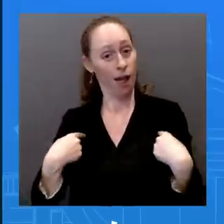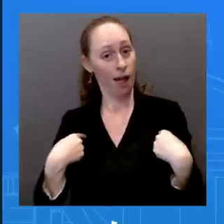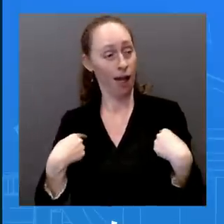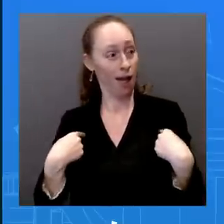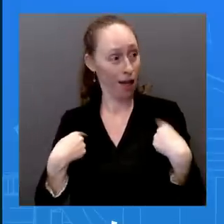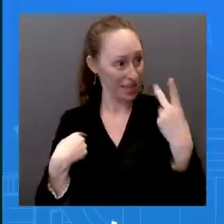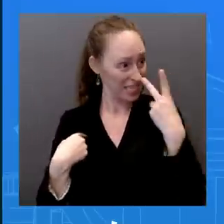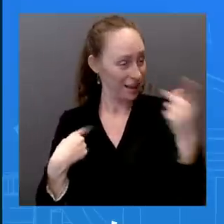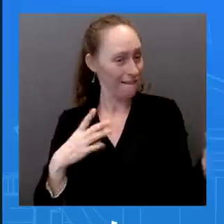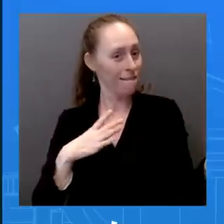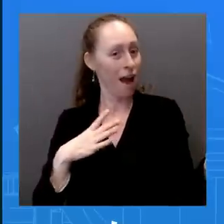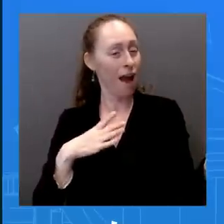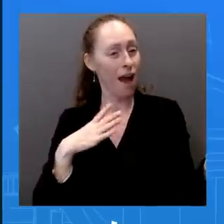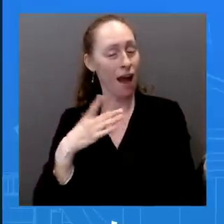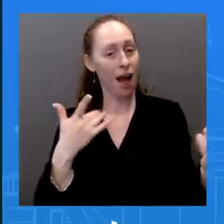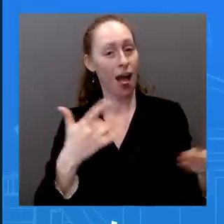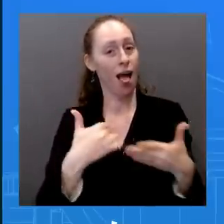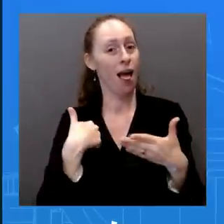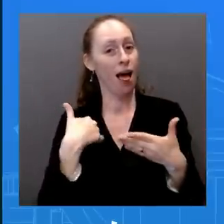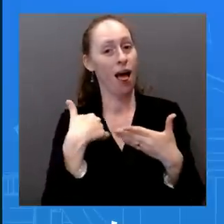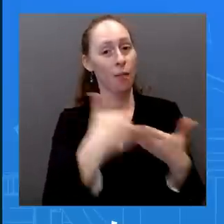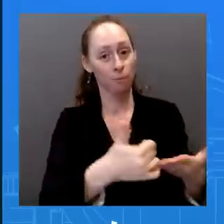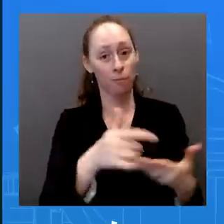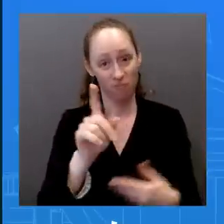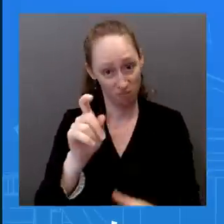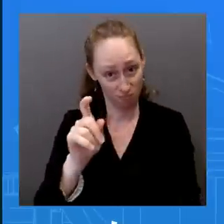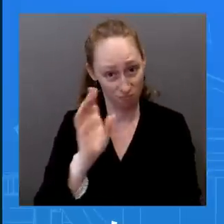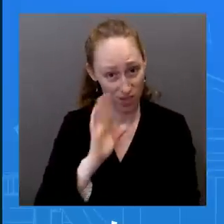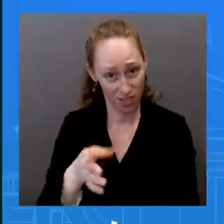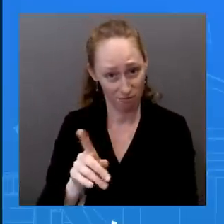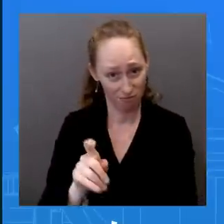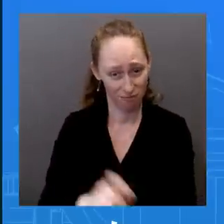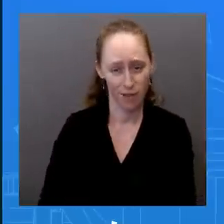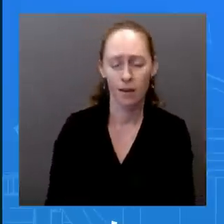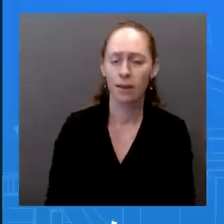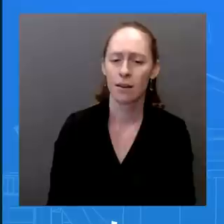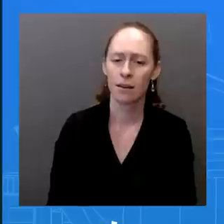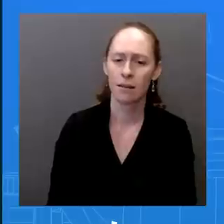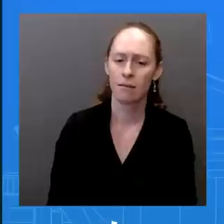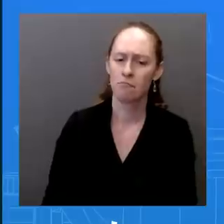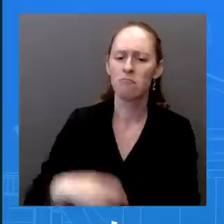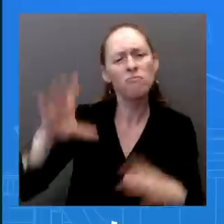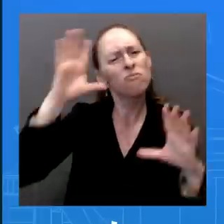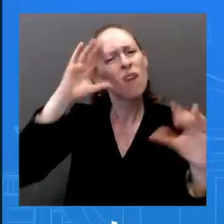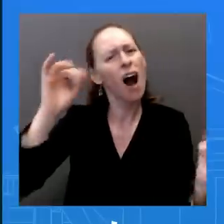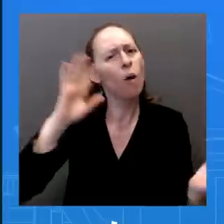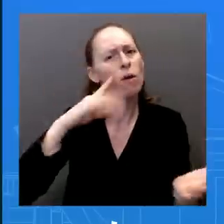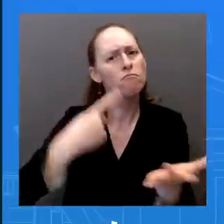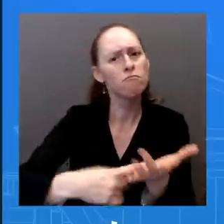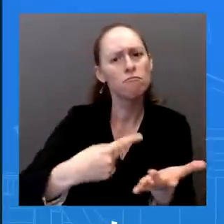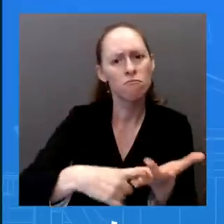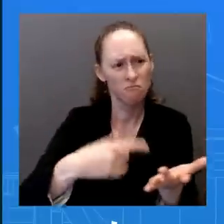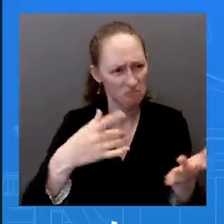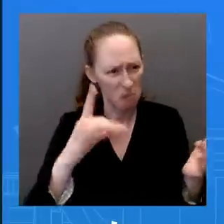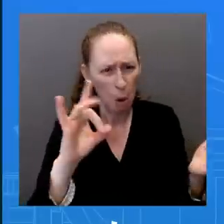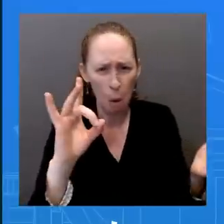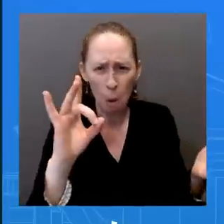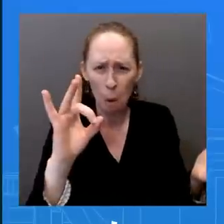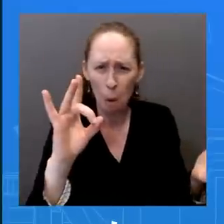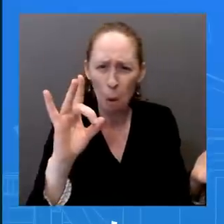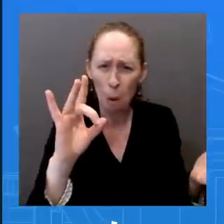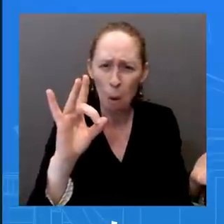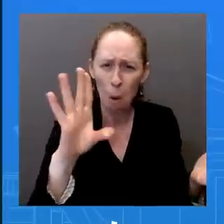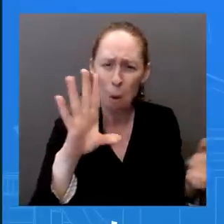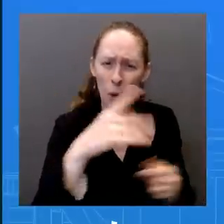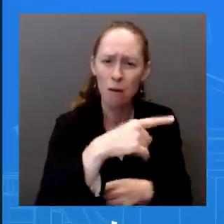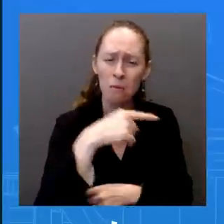speech. Russia's brutal war in Ukraine and the bravery of the Ukrainians in pushing back against it, not only to defend their territory,